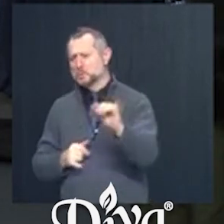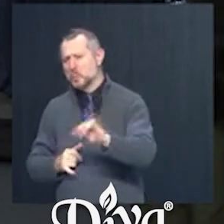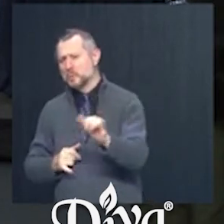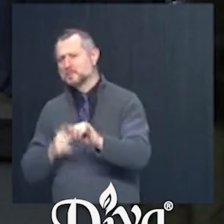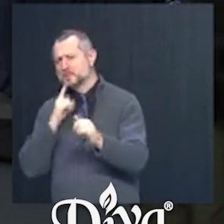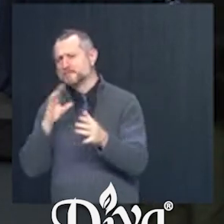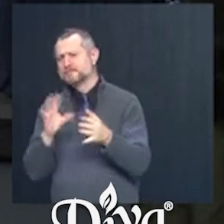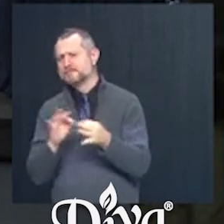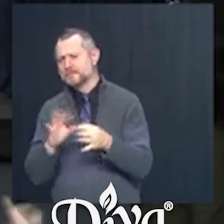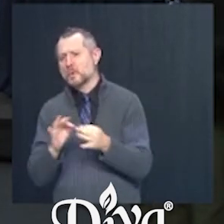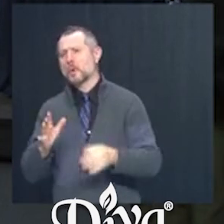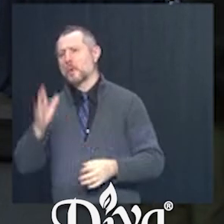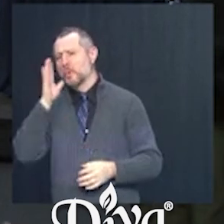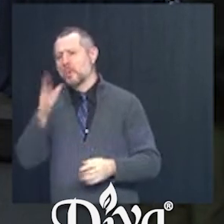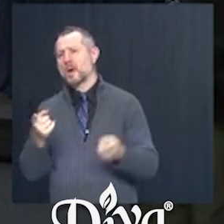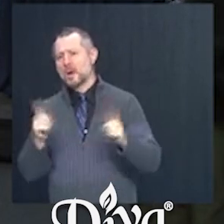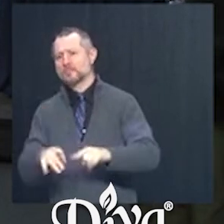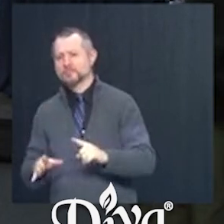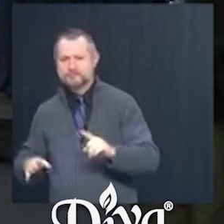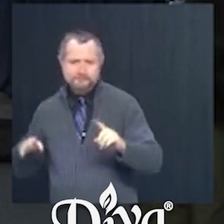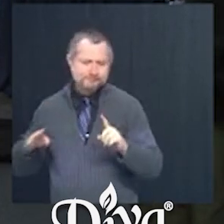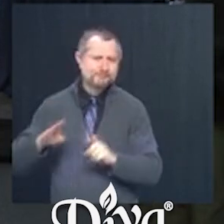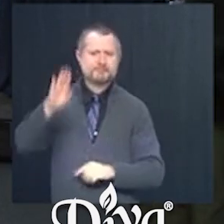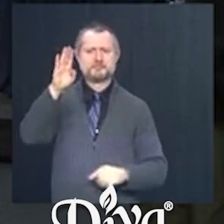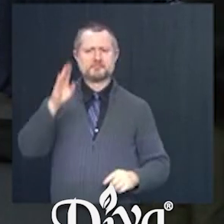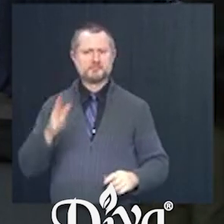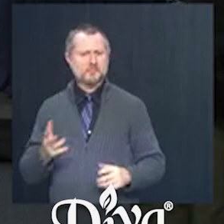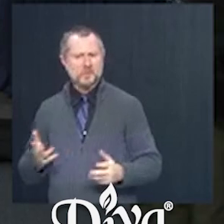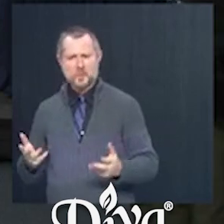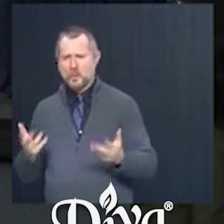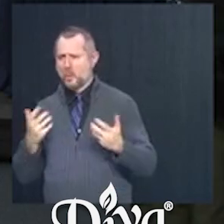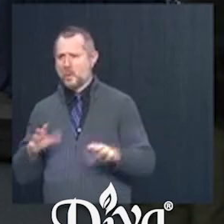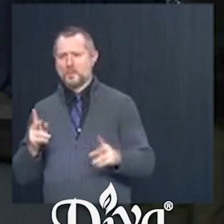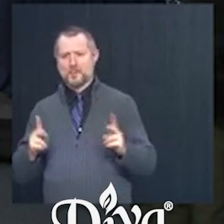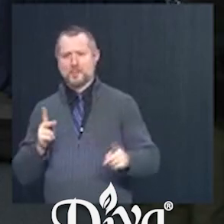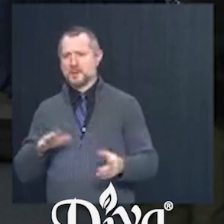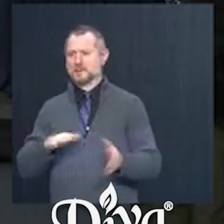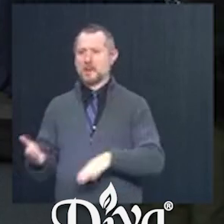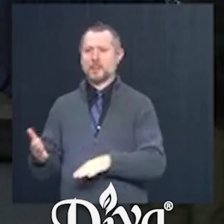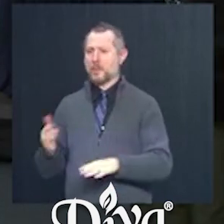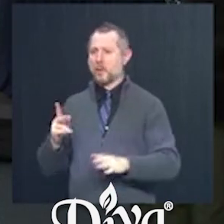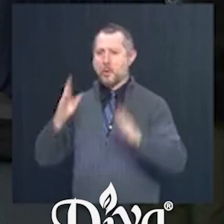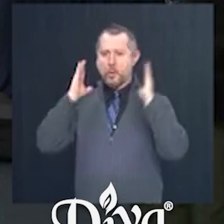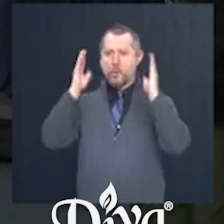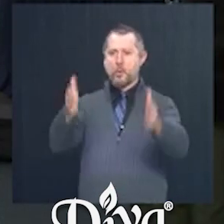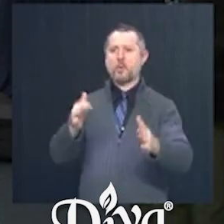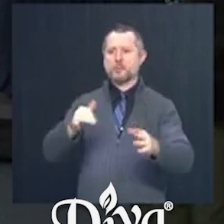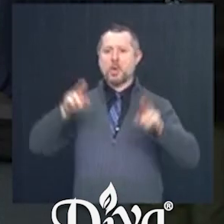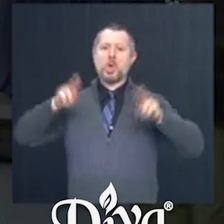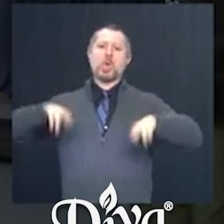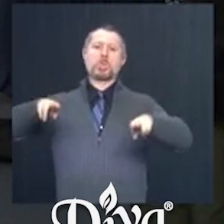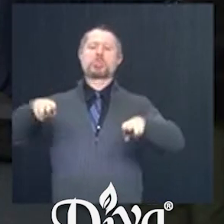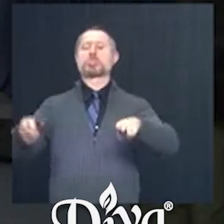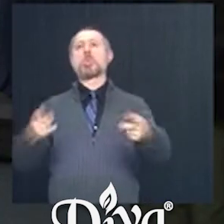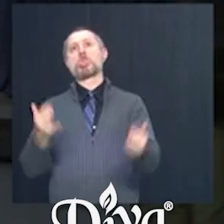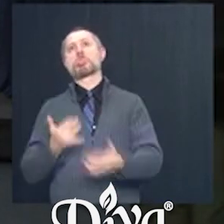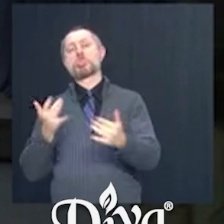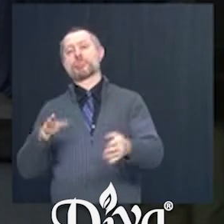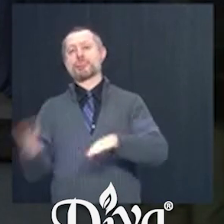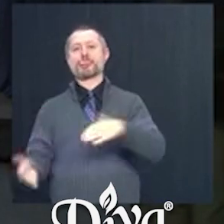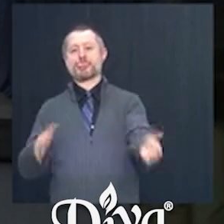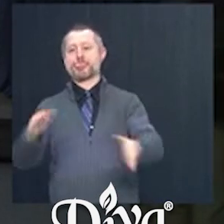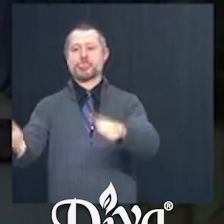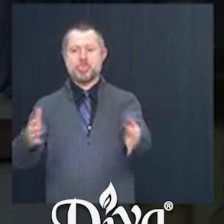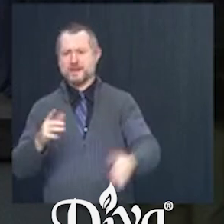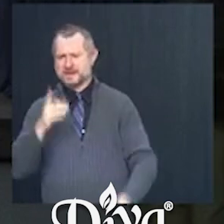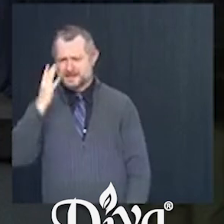inevitable, and you don't want people dying on gurneys. So it seems like if